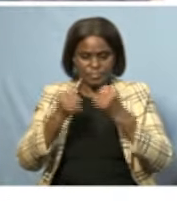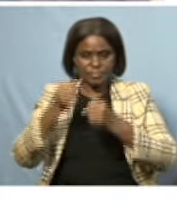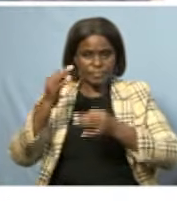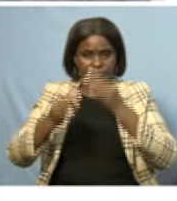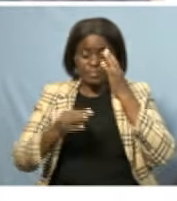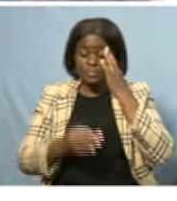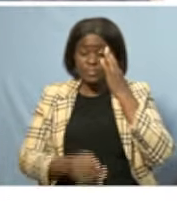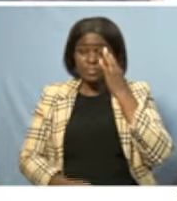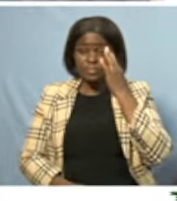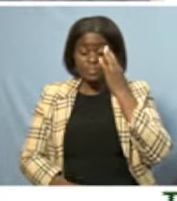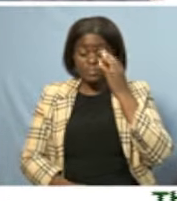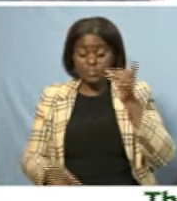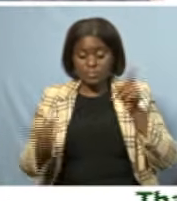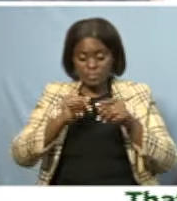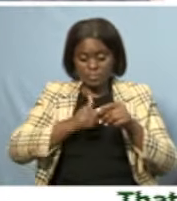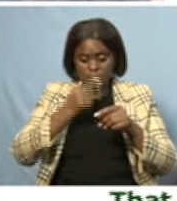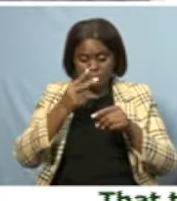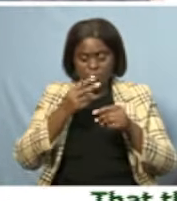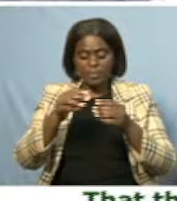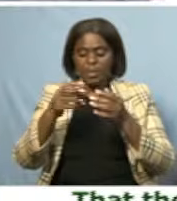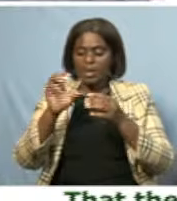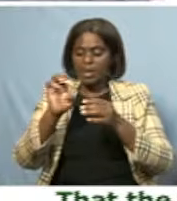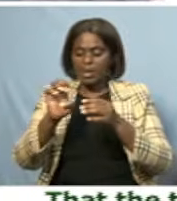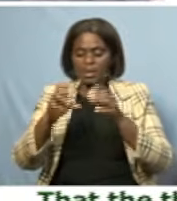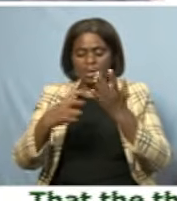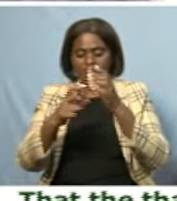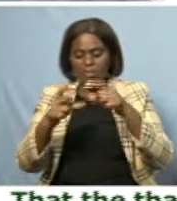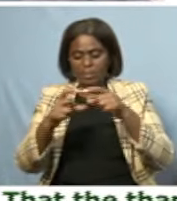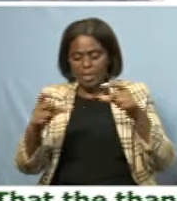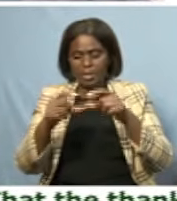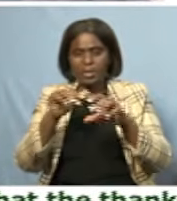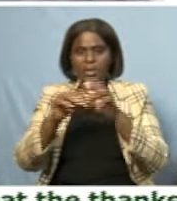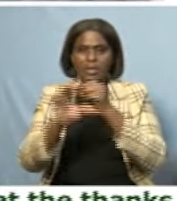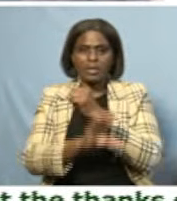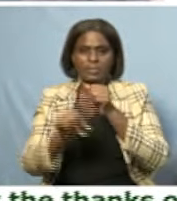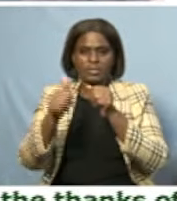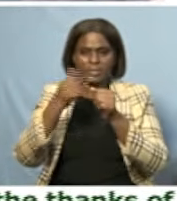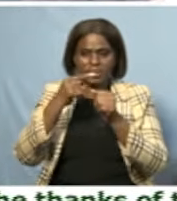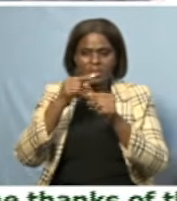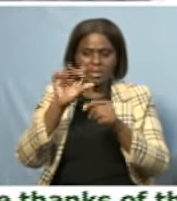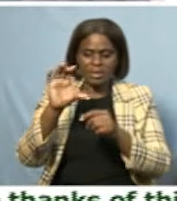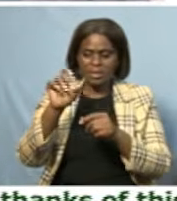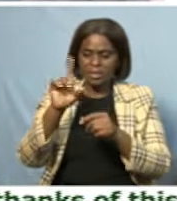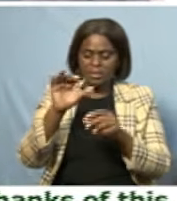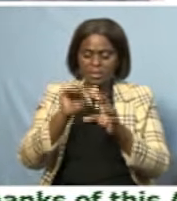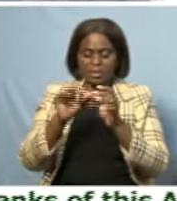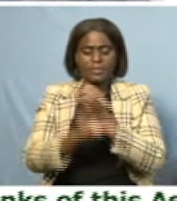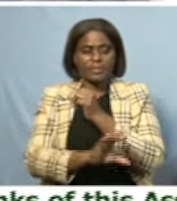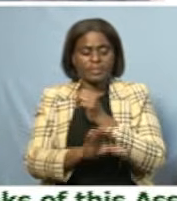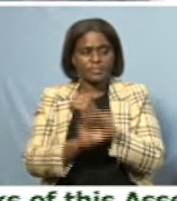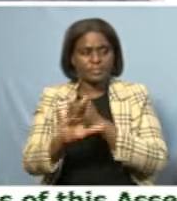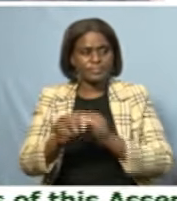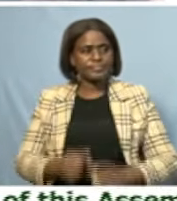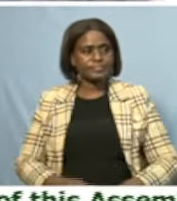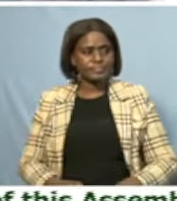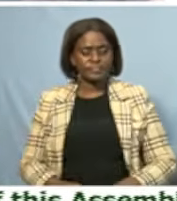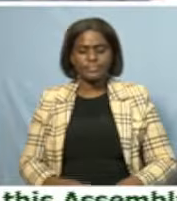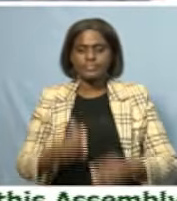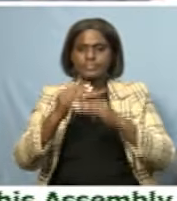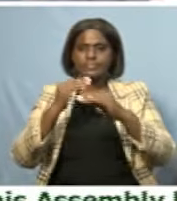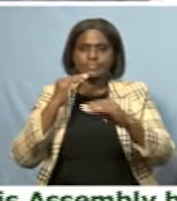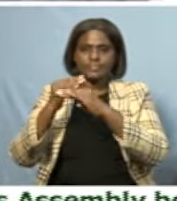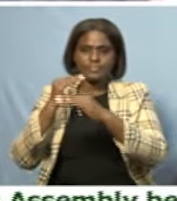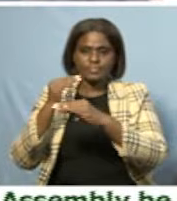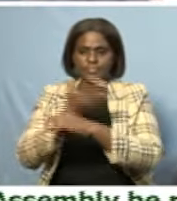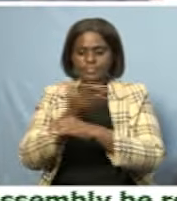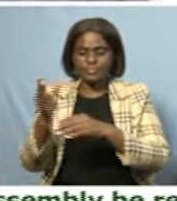justice. When we say e-voucher, it is across the country. When we say CDF, it is across the country. Right.